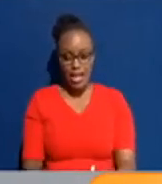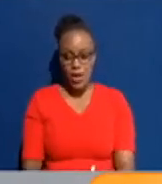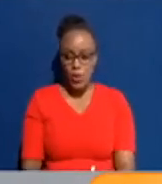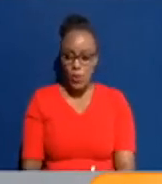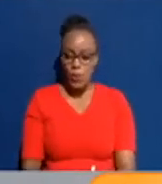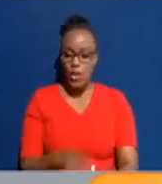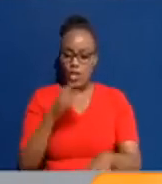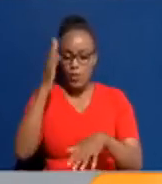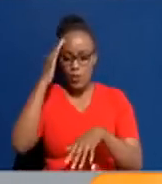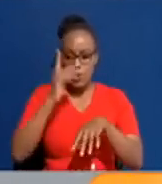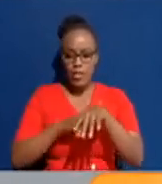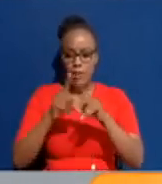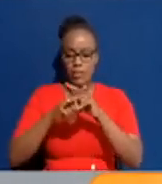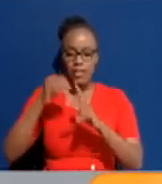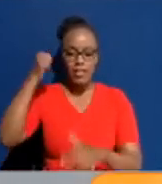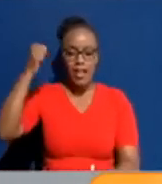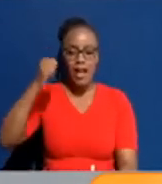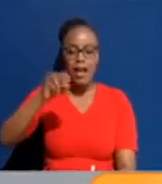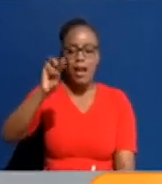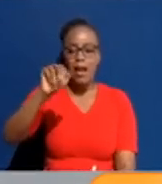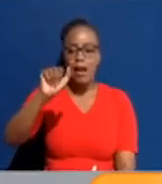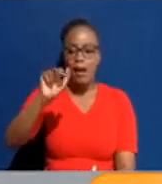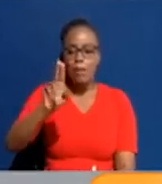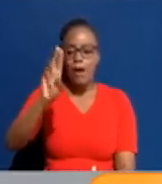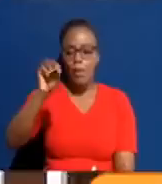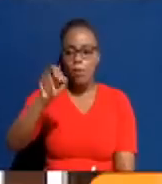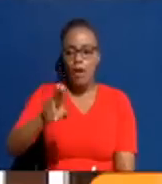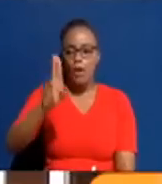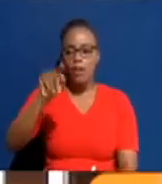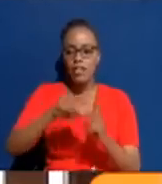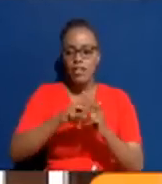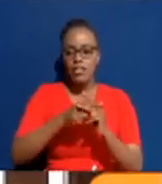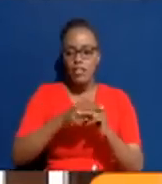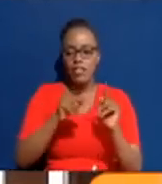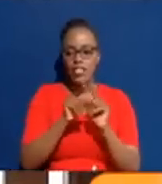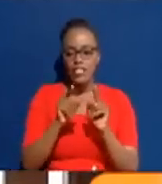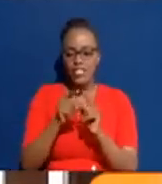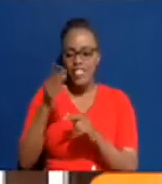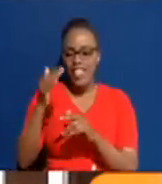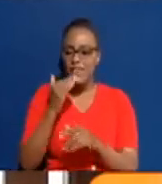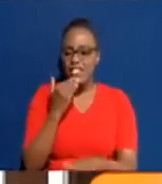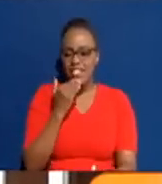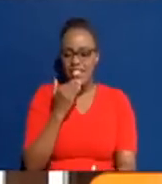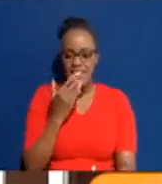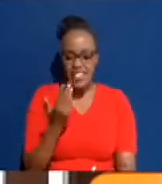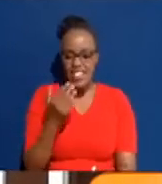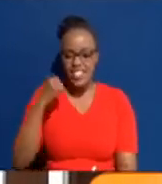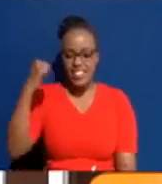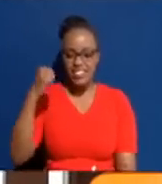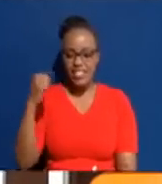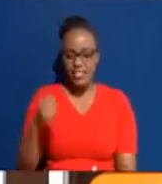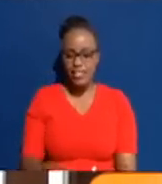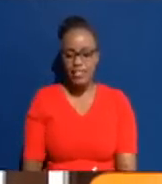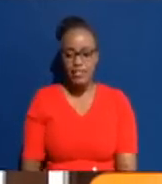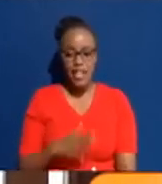When we start politics of Mau Mau, and I will start politics of Dinia Msambwa. You know,